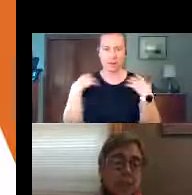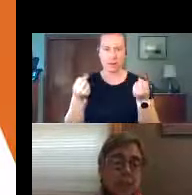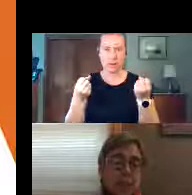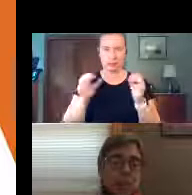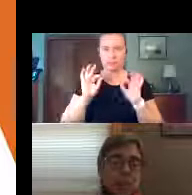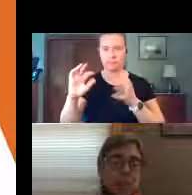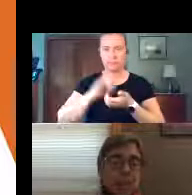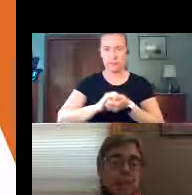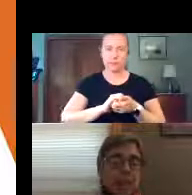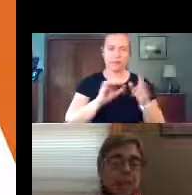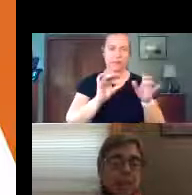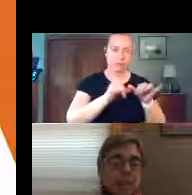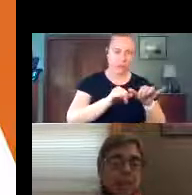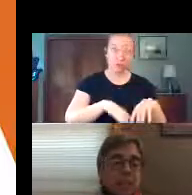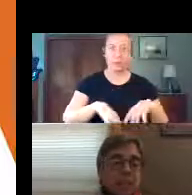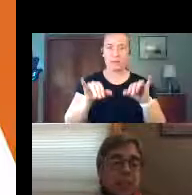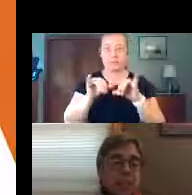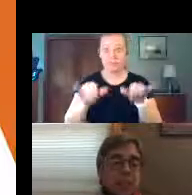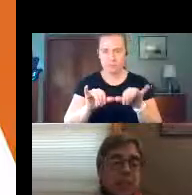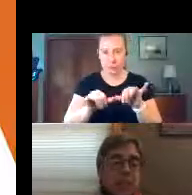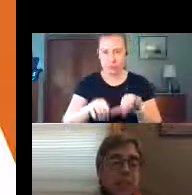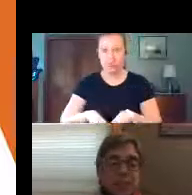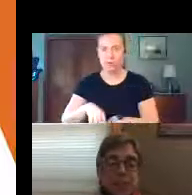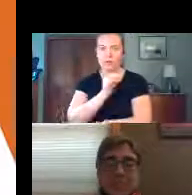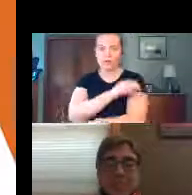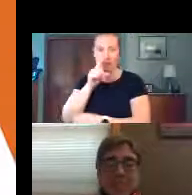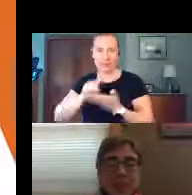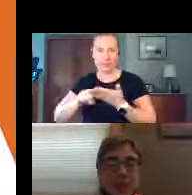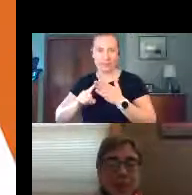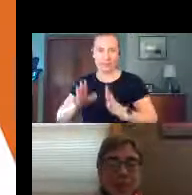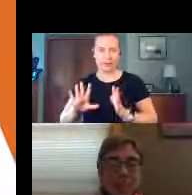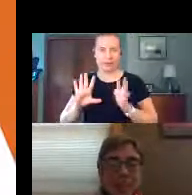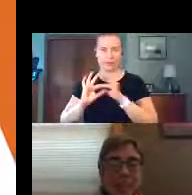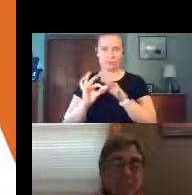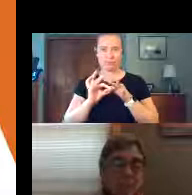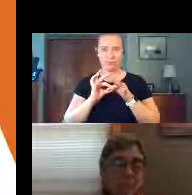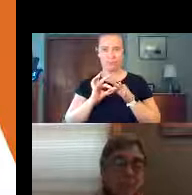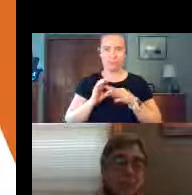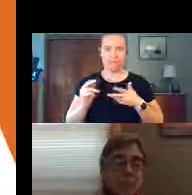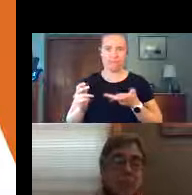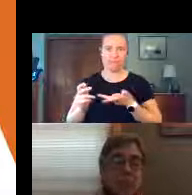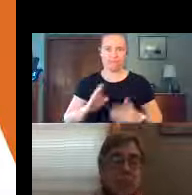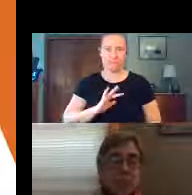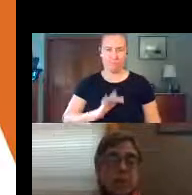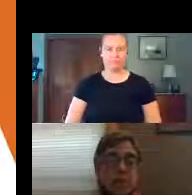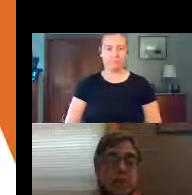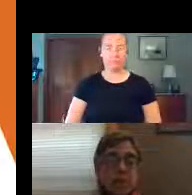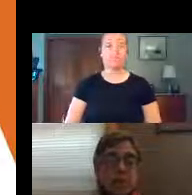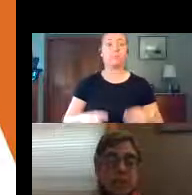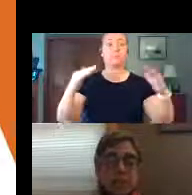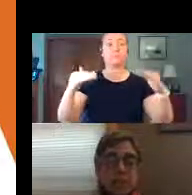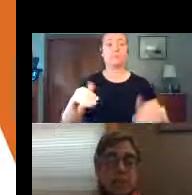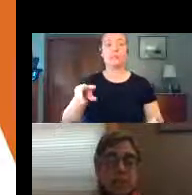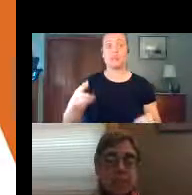systems engineers, and clinical investigators. So our second panel will be using the